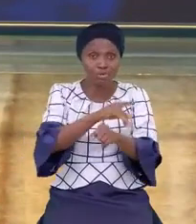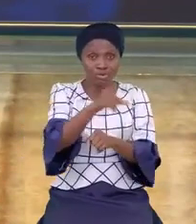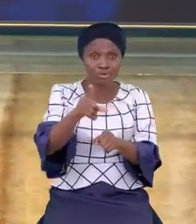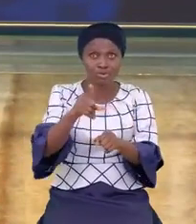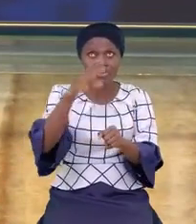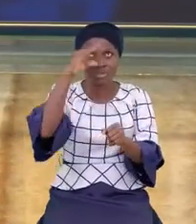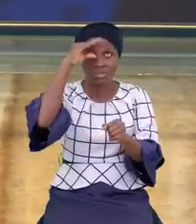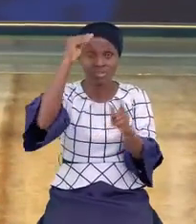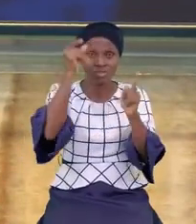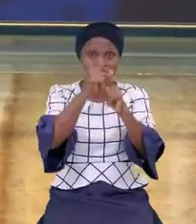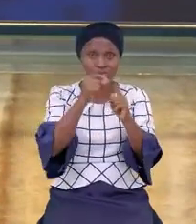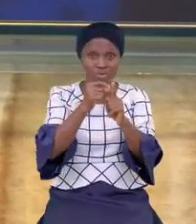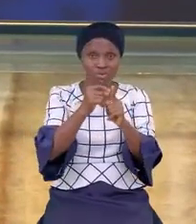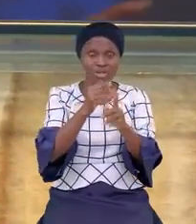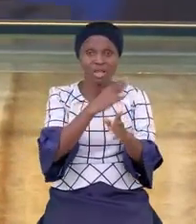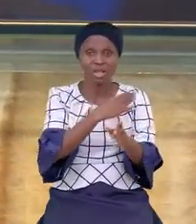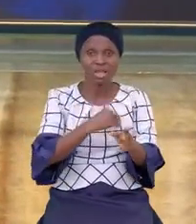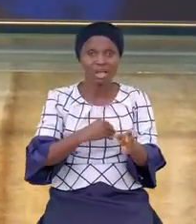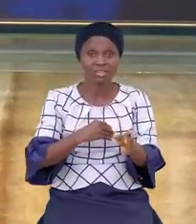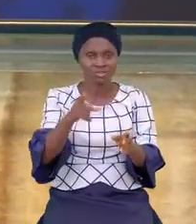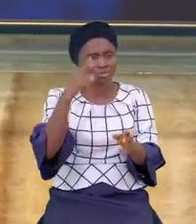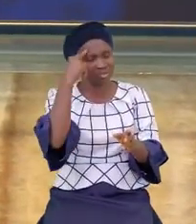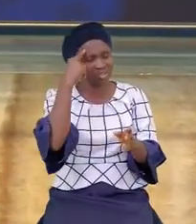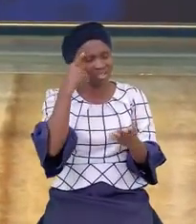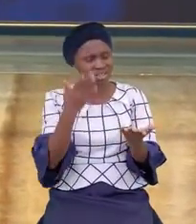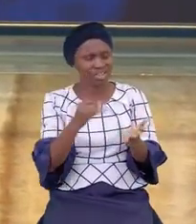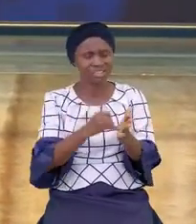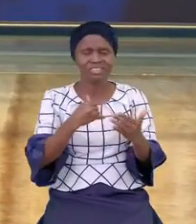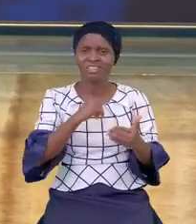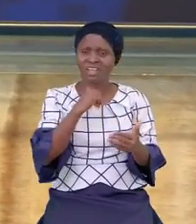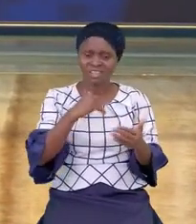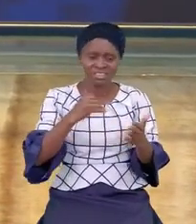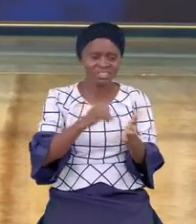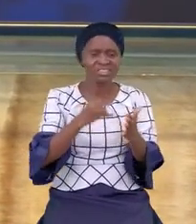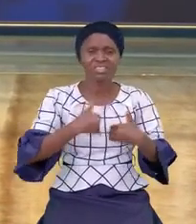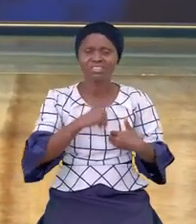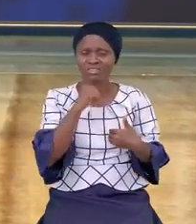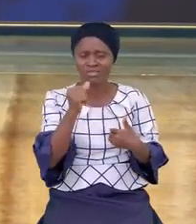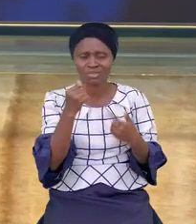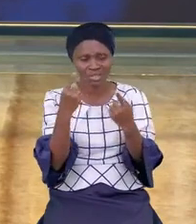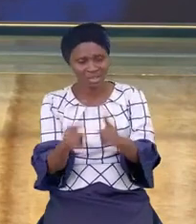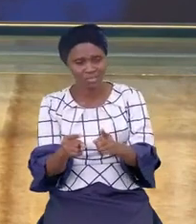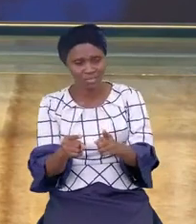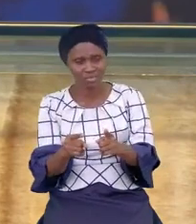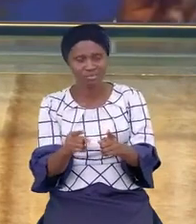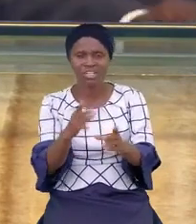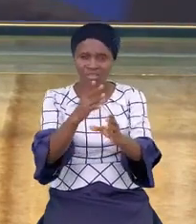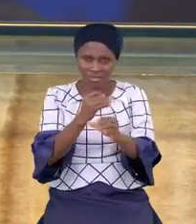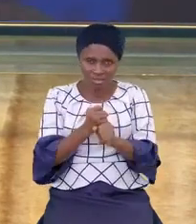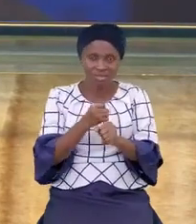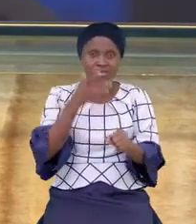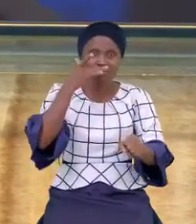and it has not been fulfilled. Claim the promise.